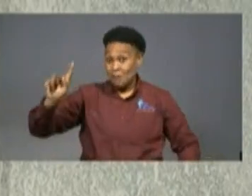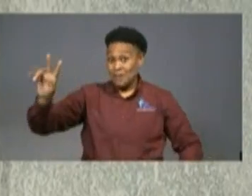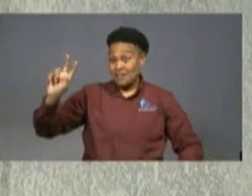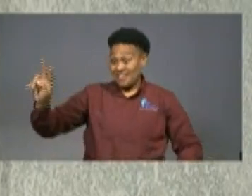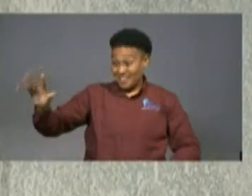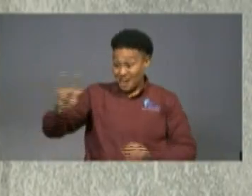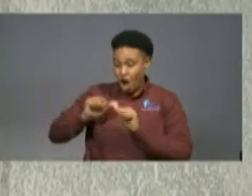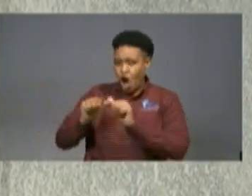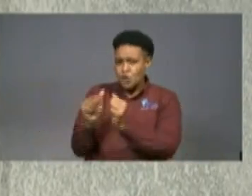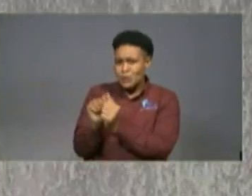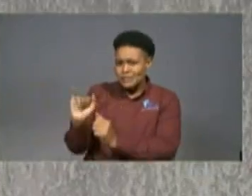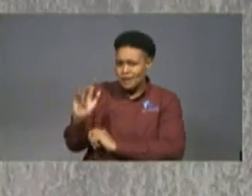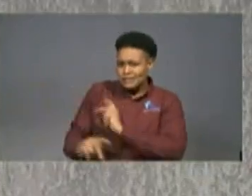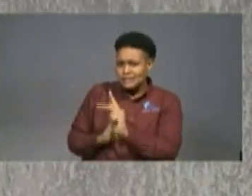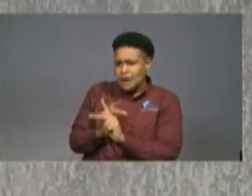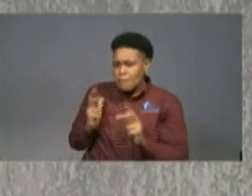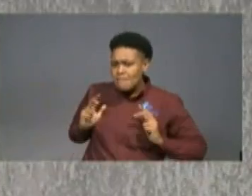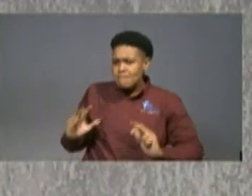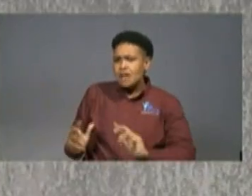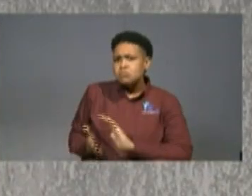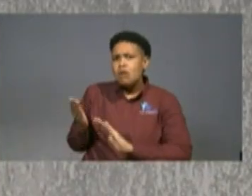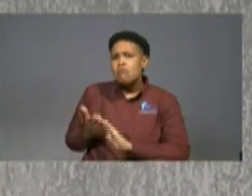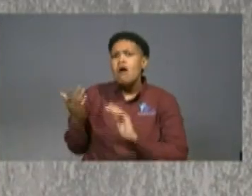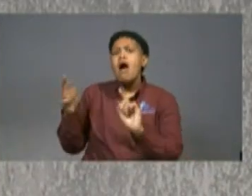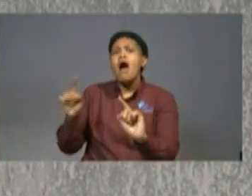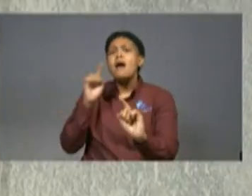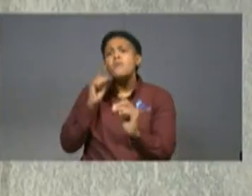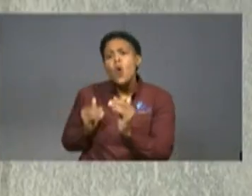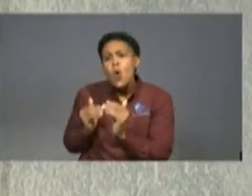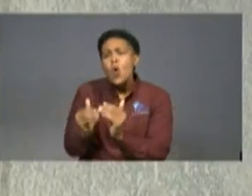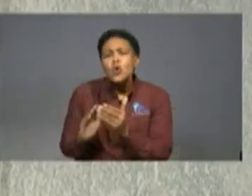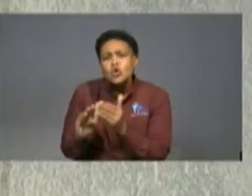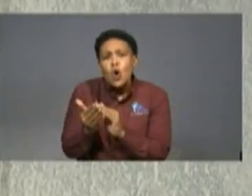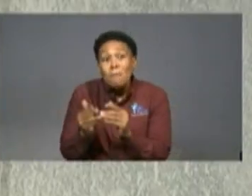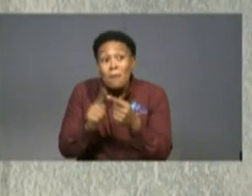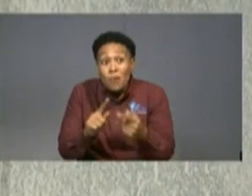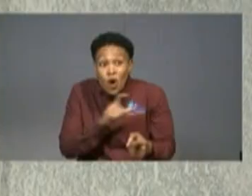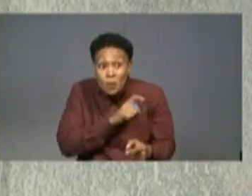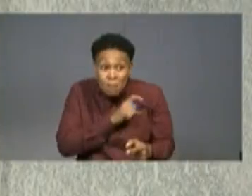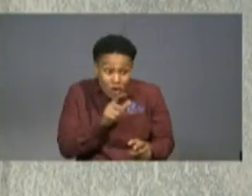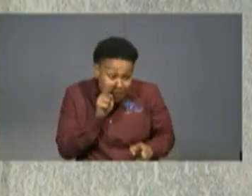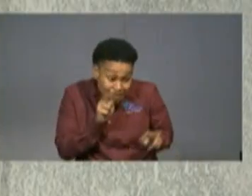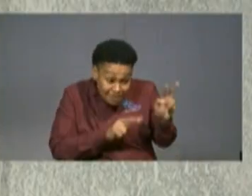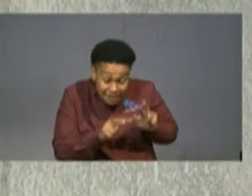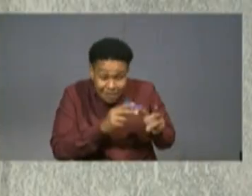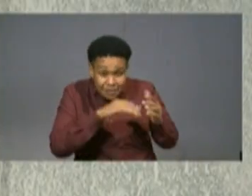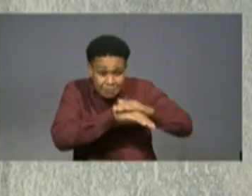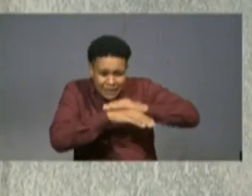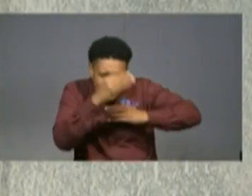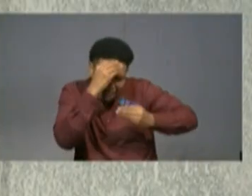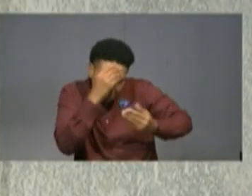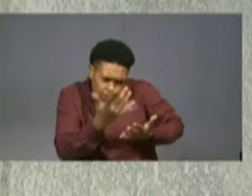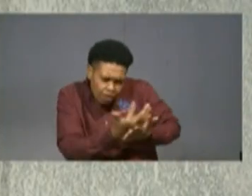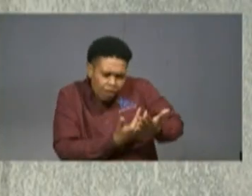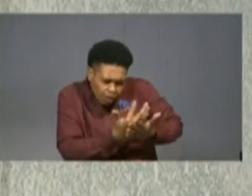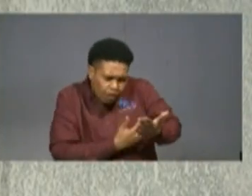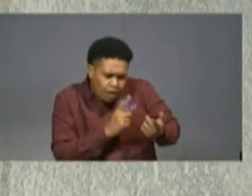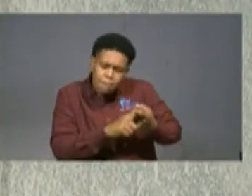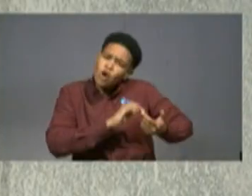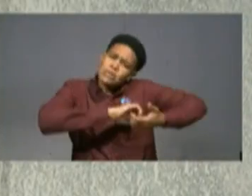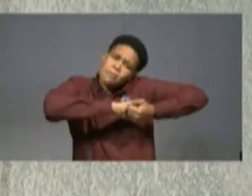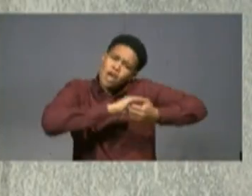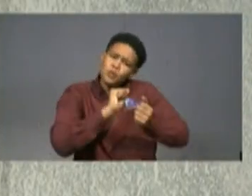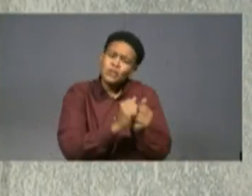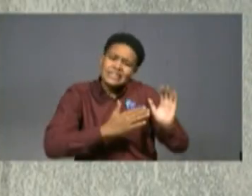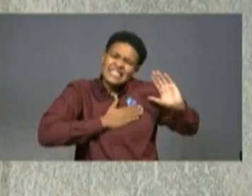continued with that kind of investment, closeness to community, and policing based on intelligence gathering and partnership with